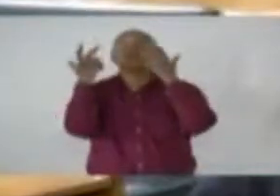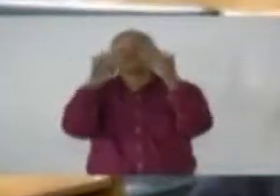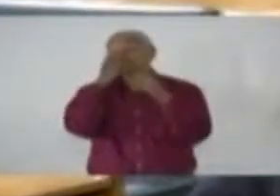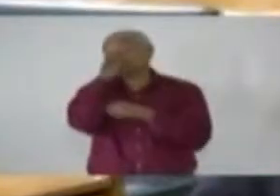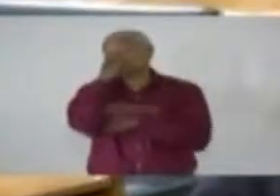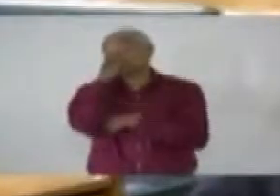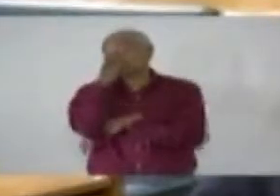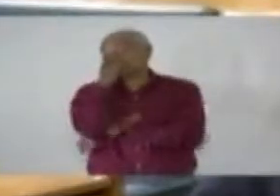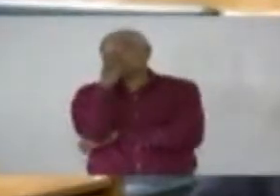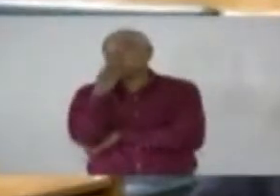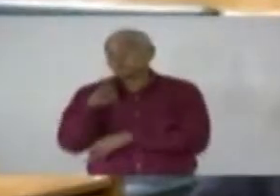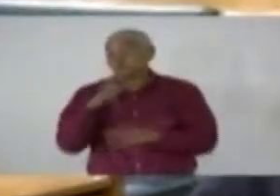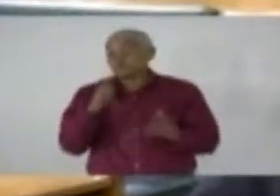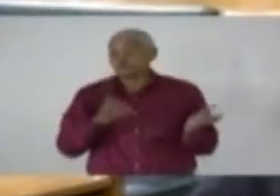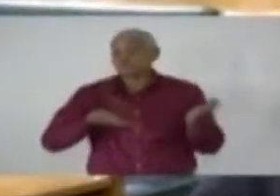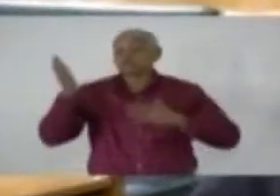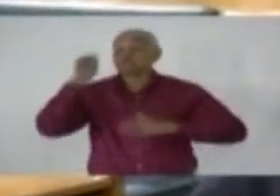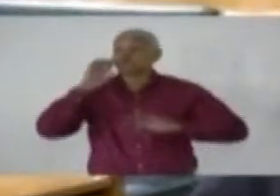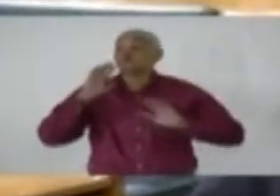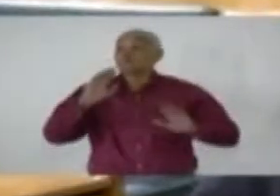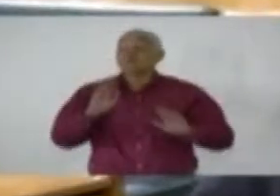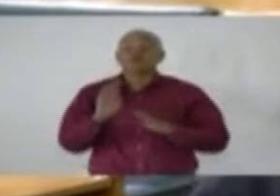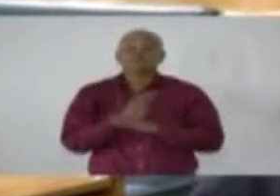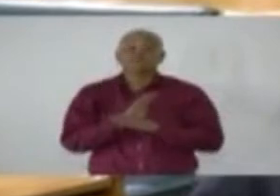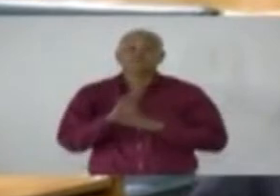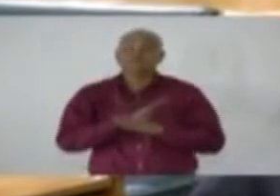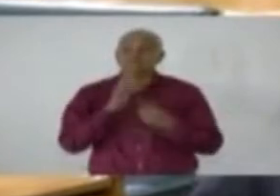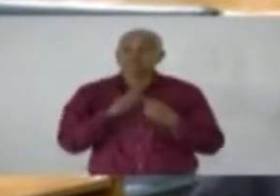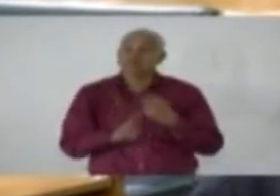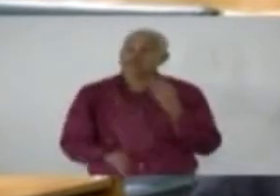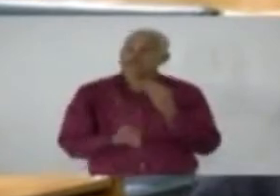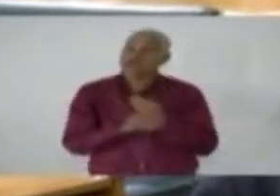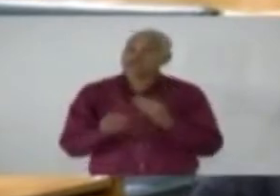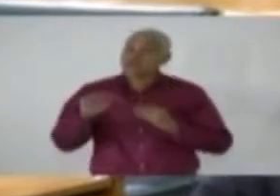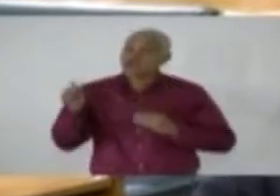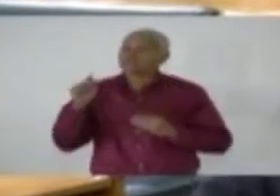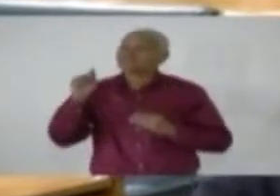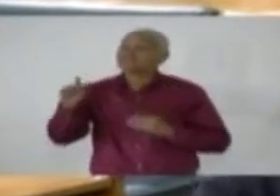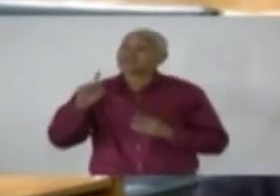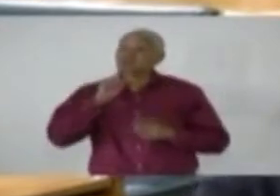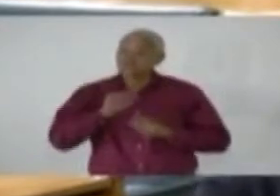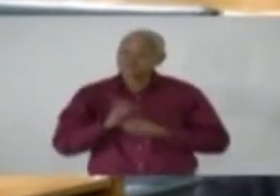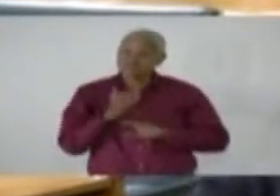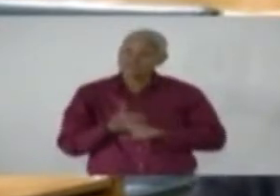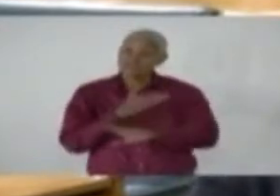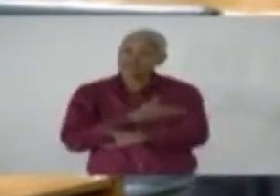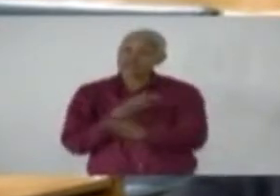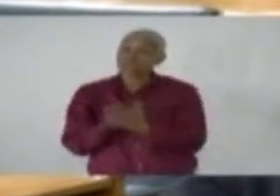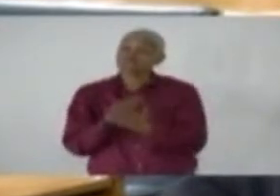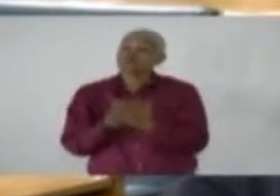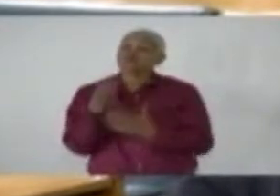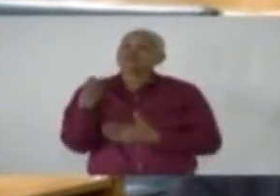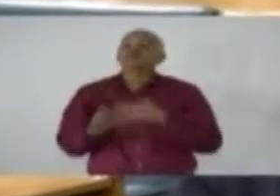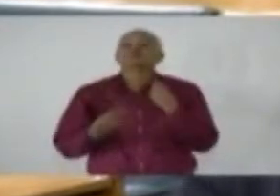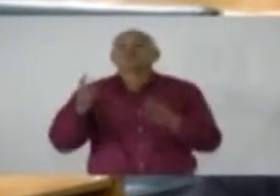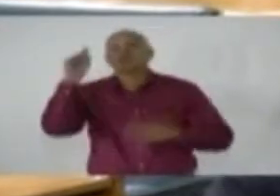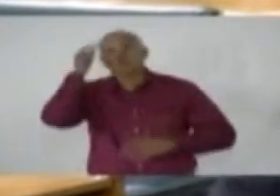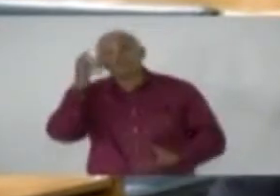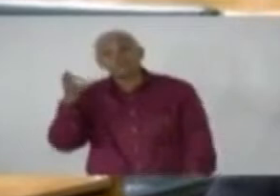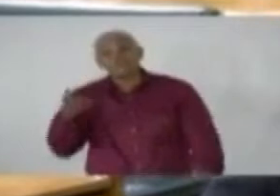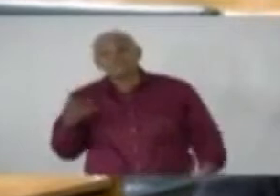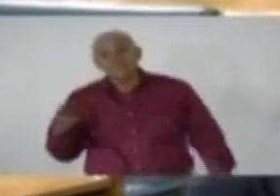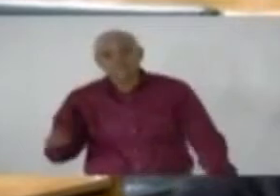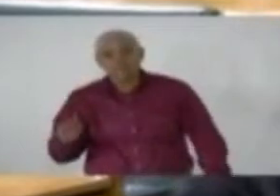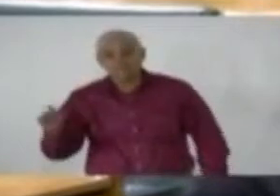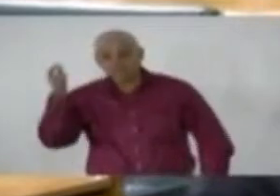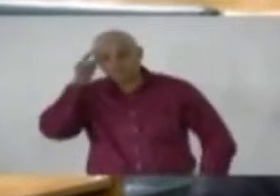We must export more to boost business and other taxes to enhance revenues to the government's treasury. The